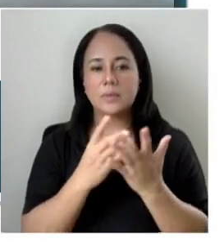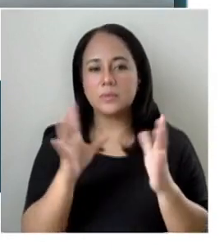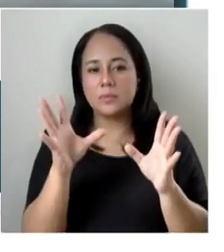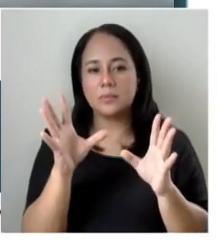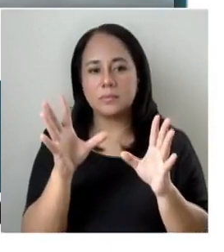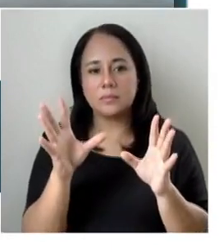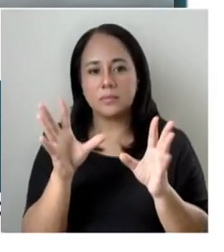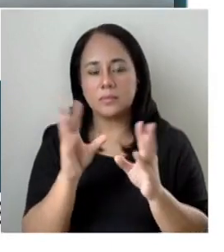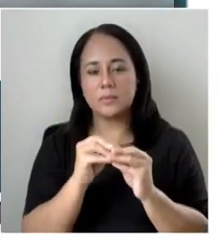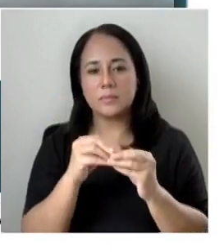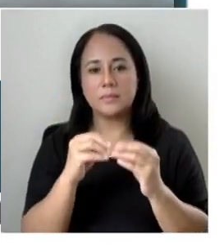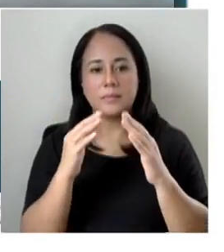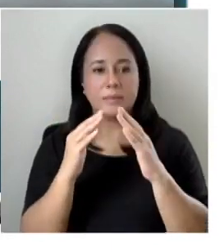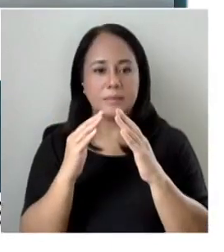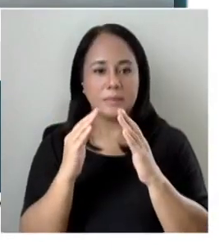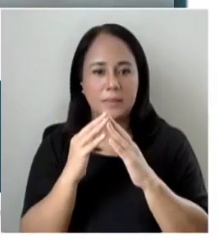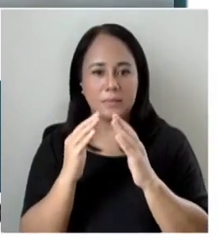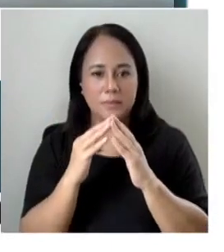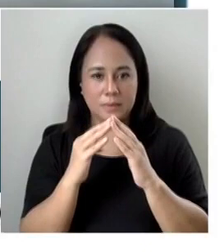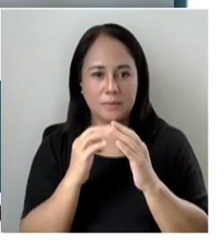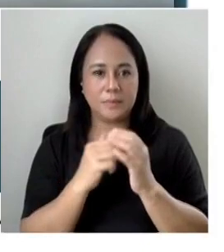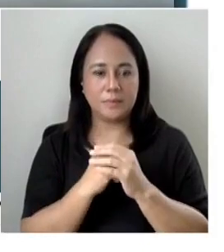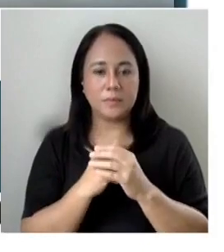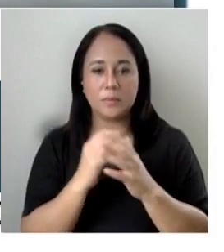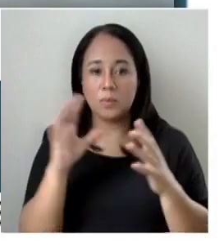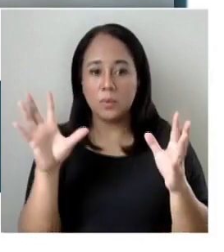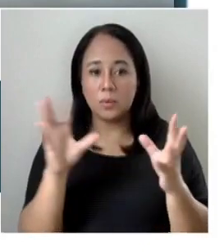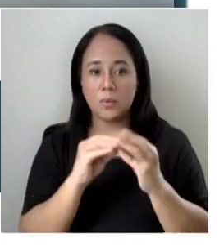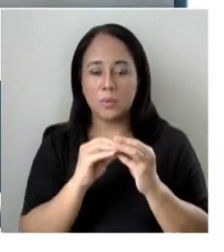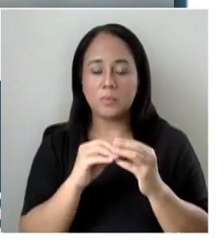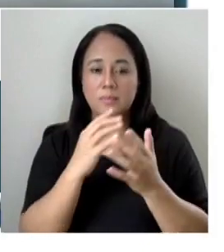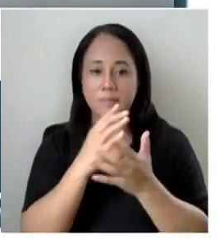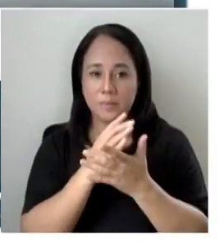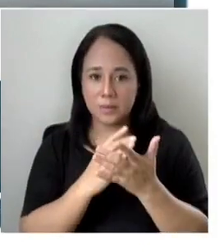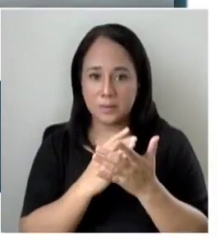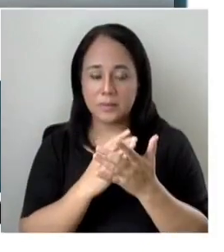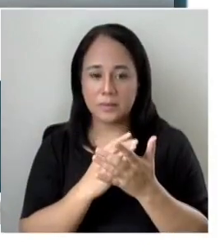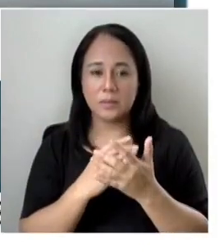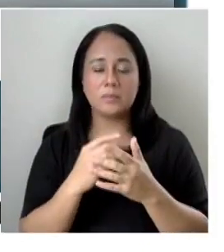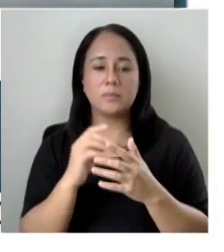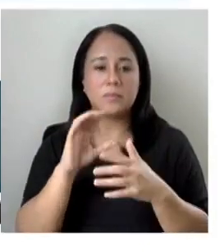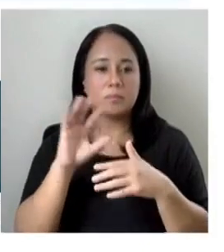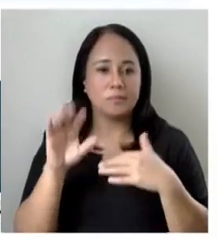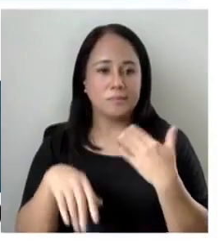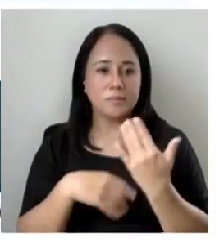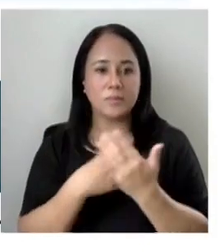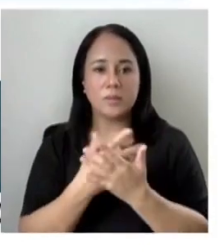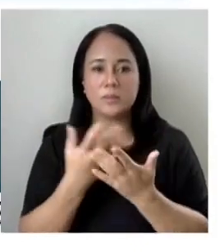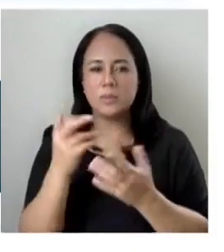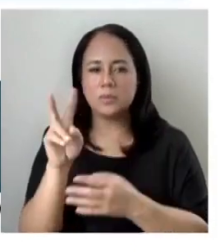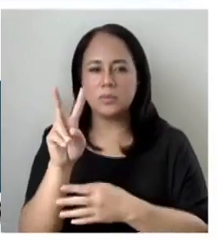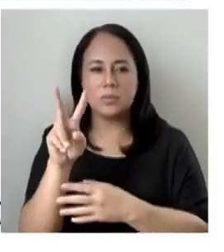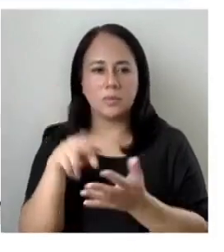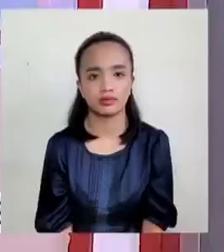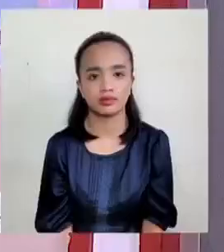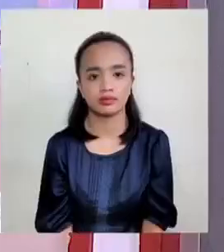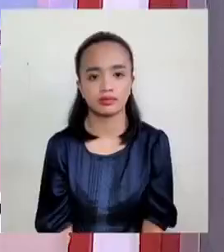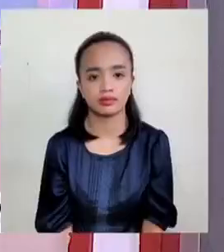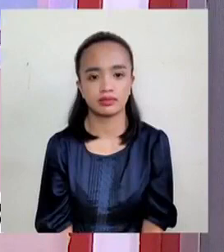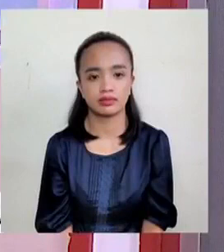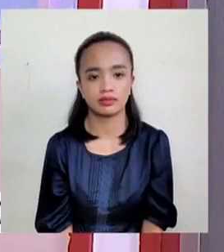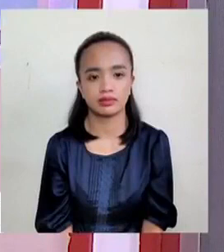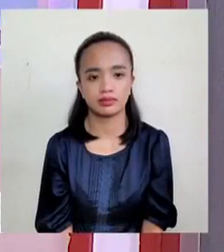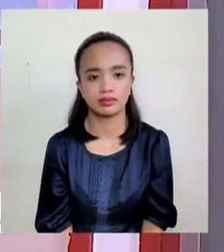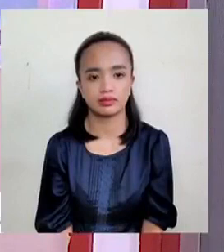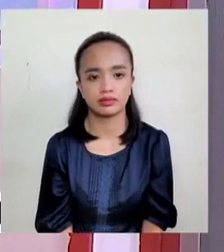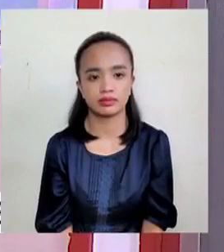houses. Because in all, partially and totally damaged houses nasa 2,300. And we've